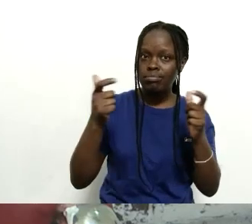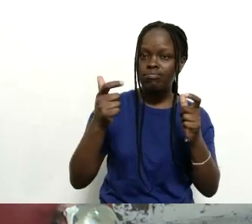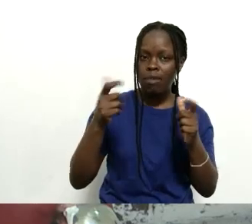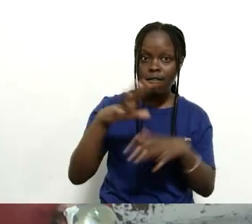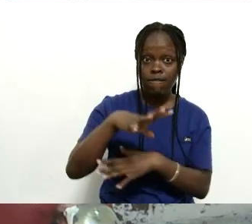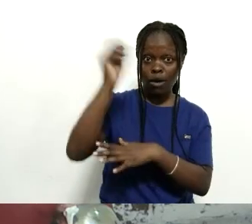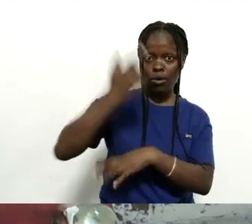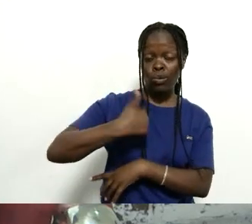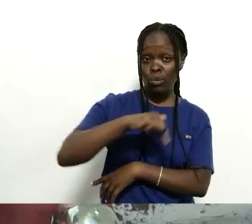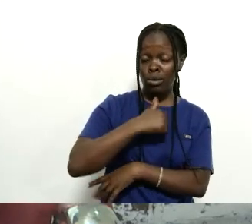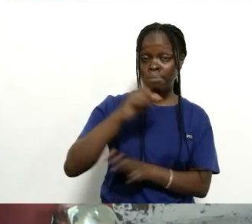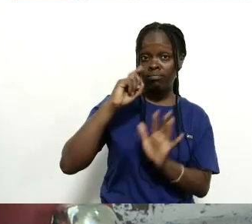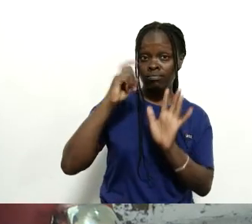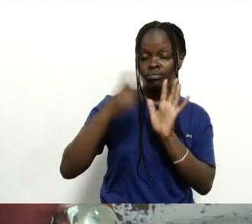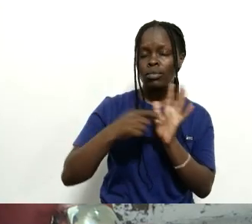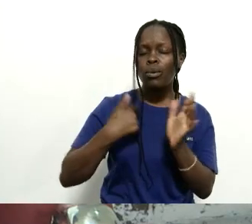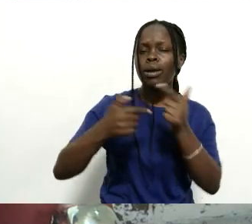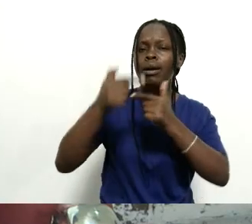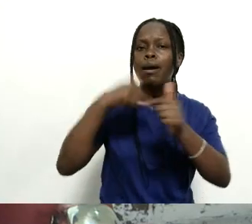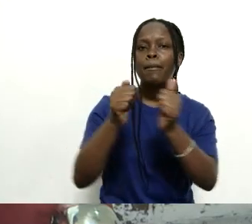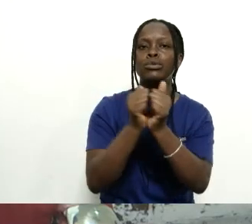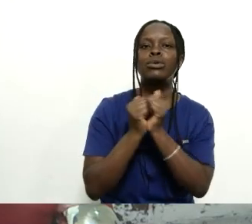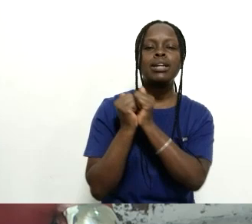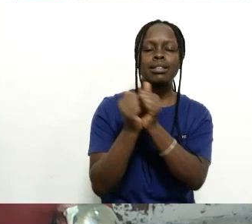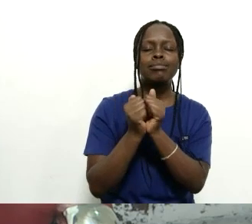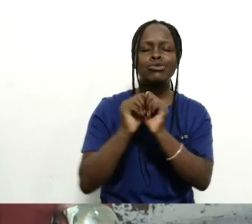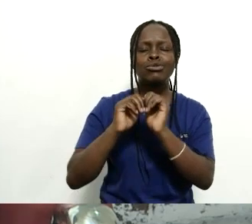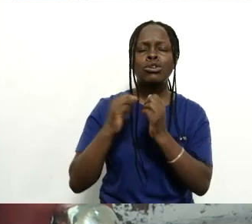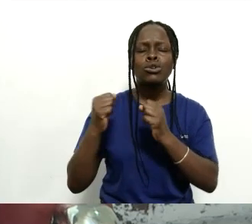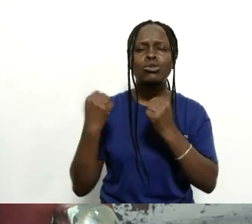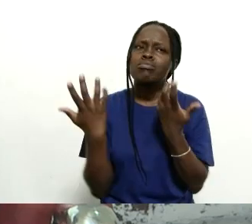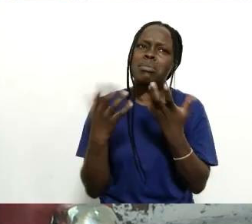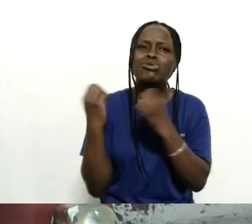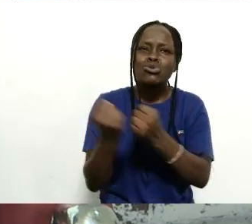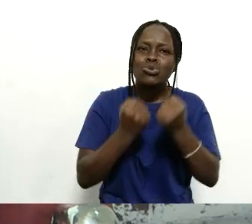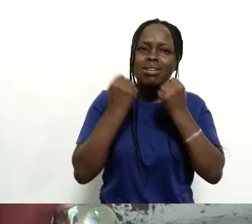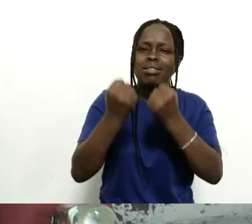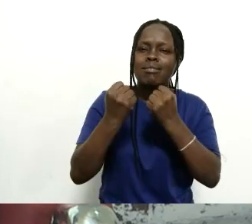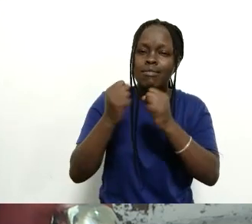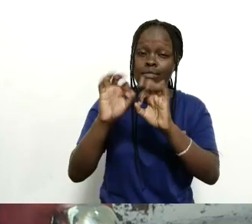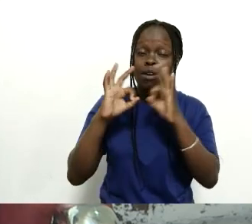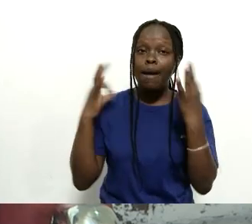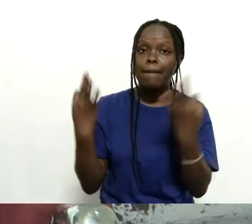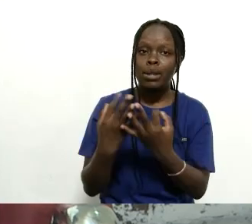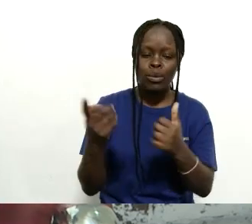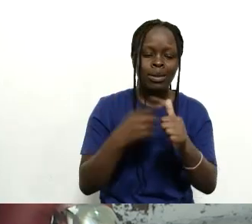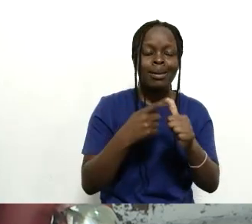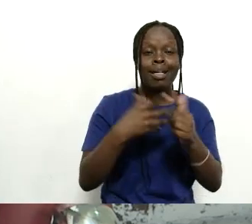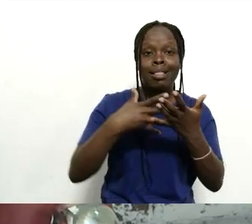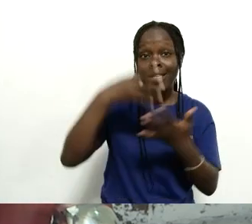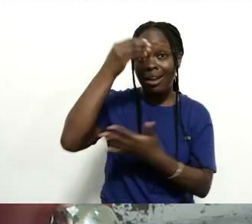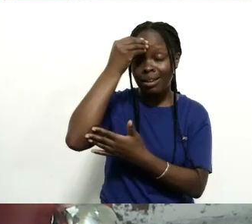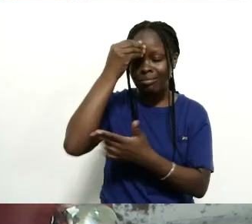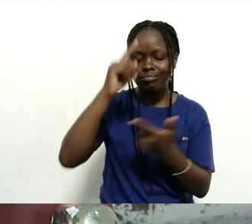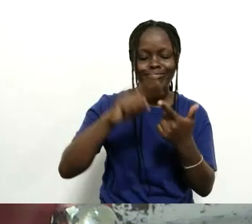what we call user testing. So the user experience is the most important. One thing I always say is, as adults who you've studied about all these things, you assume you know